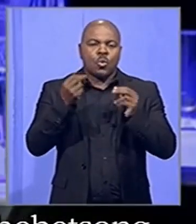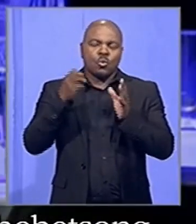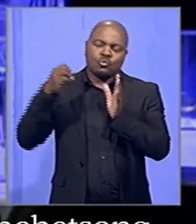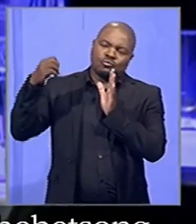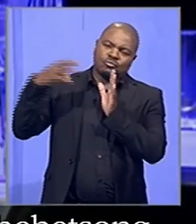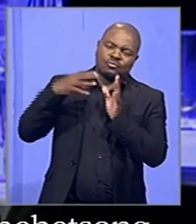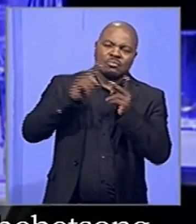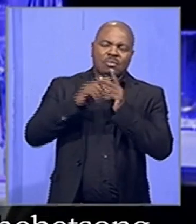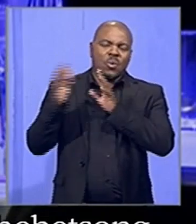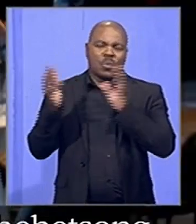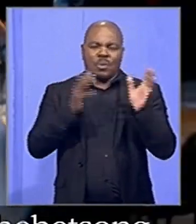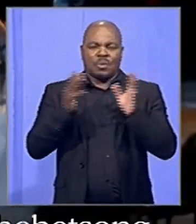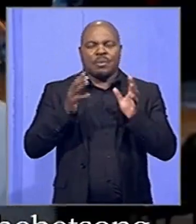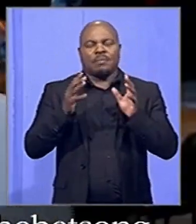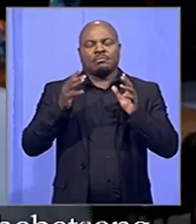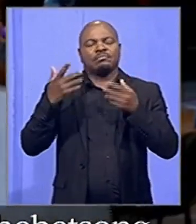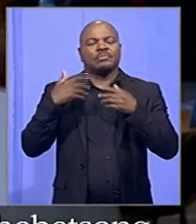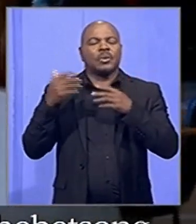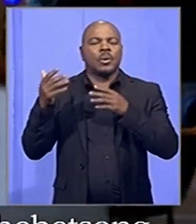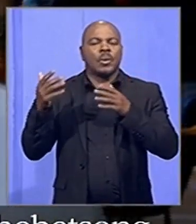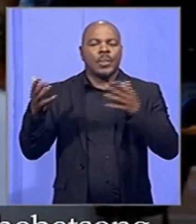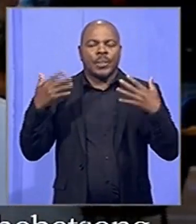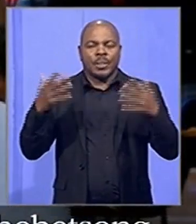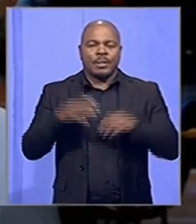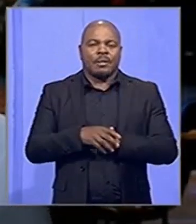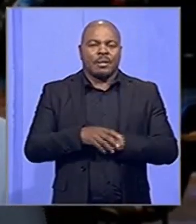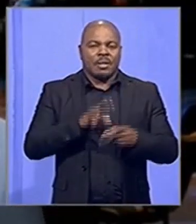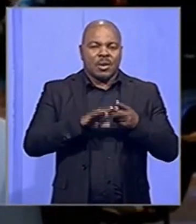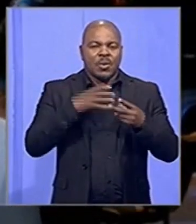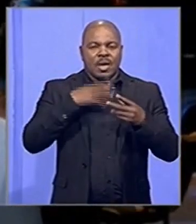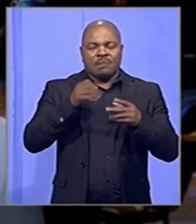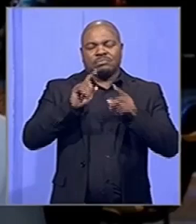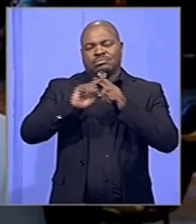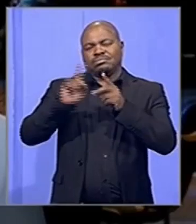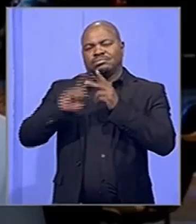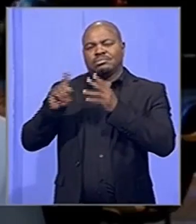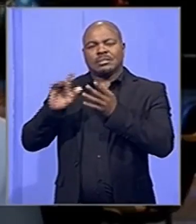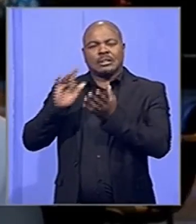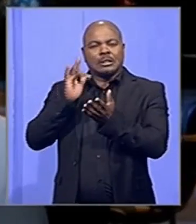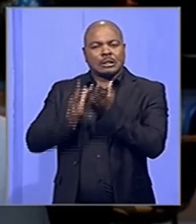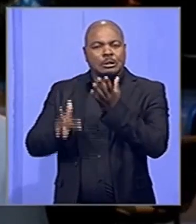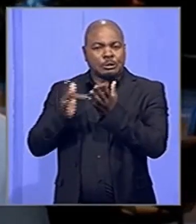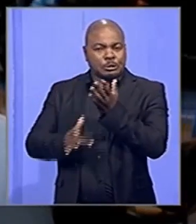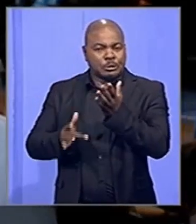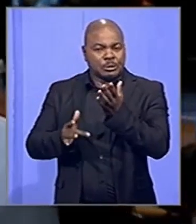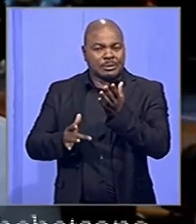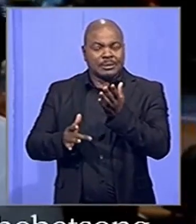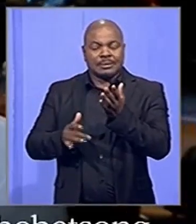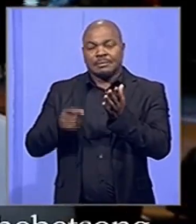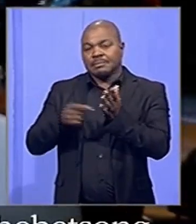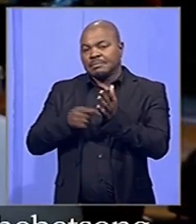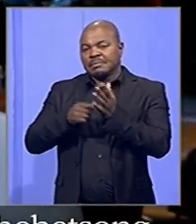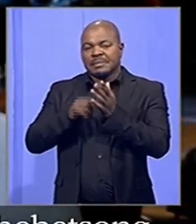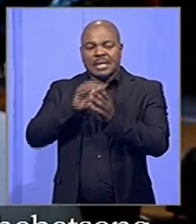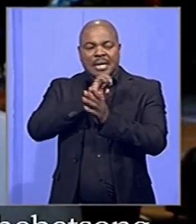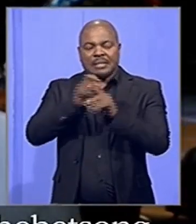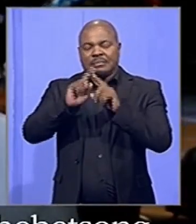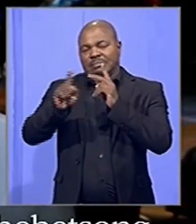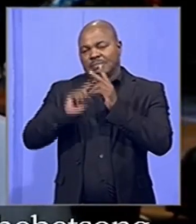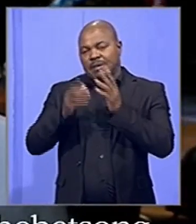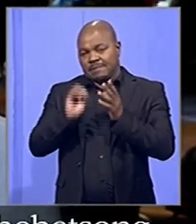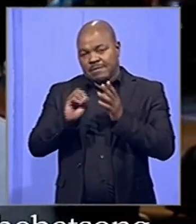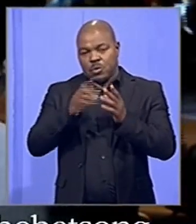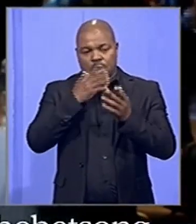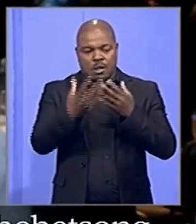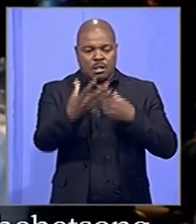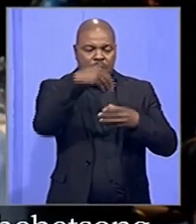dihlodilweng. We do have a mixed bag, a view of a mixed bag of technologies and the different forms of energy and the role that they can play